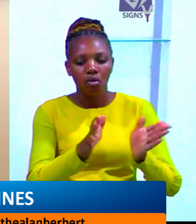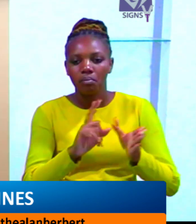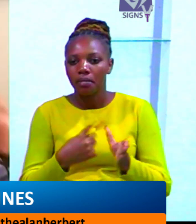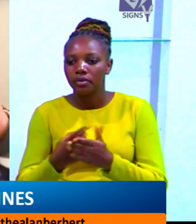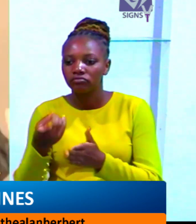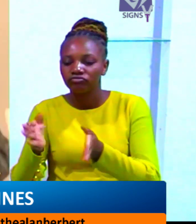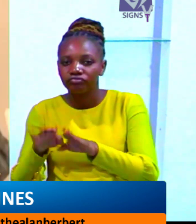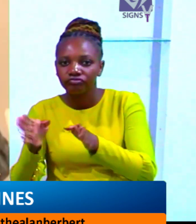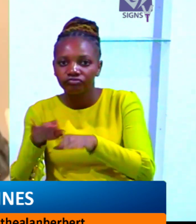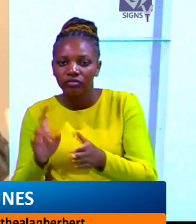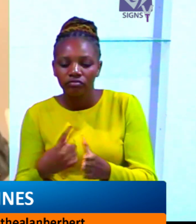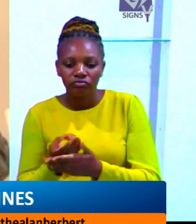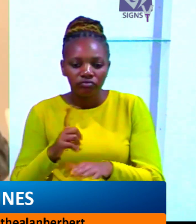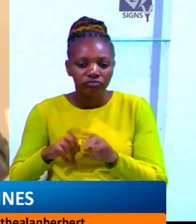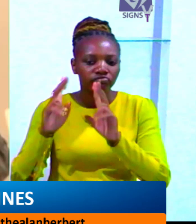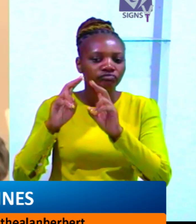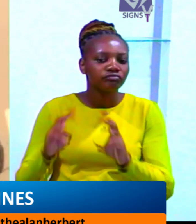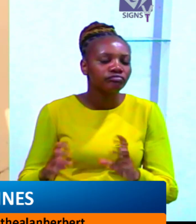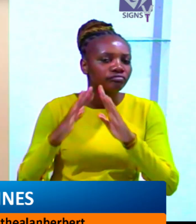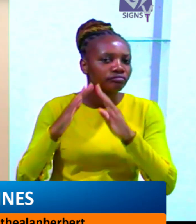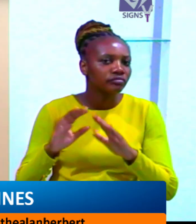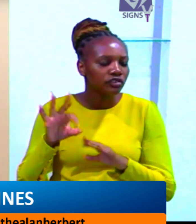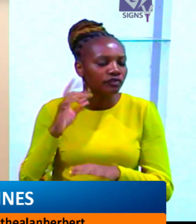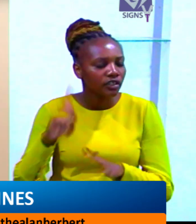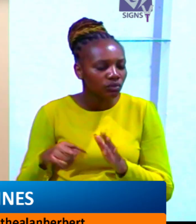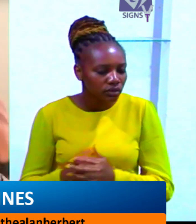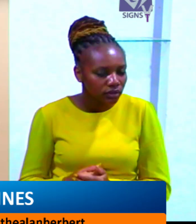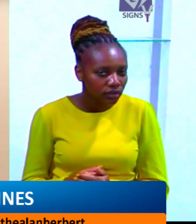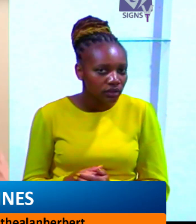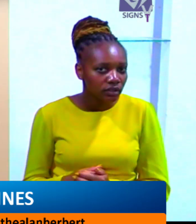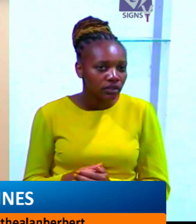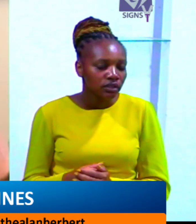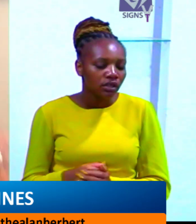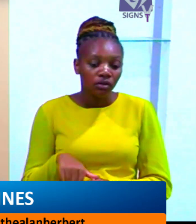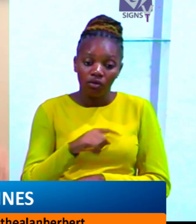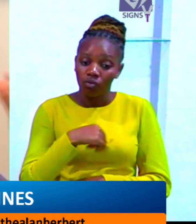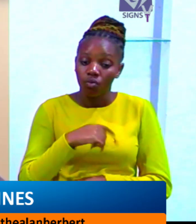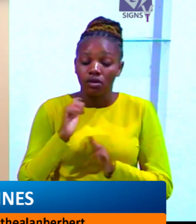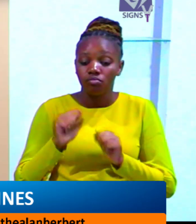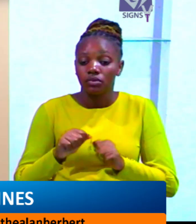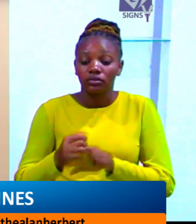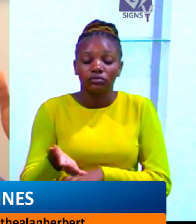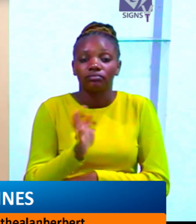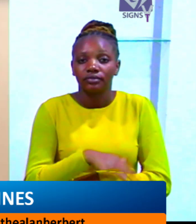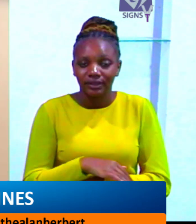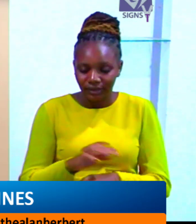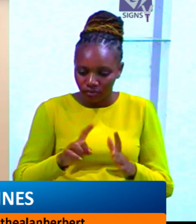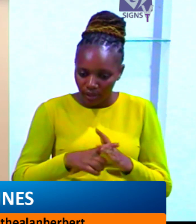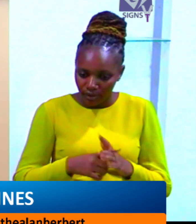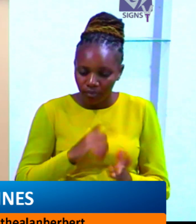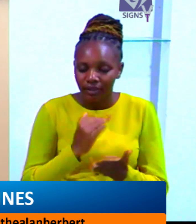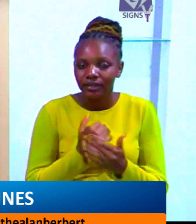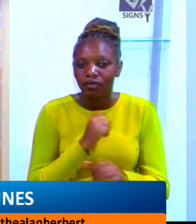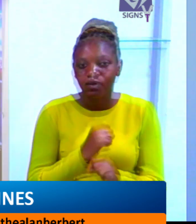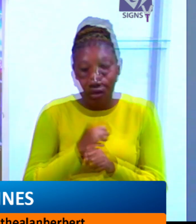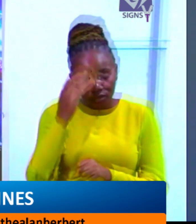So when you go and look at those houses now in Mavoko, we are likely to have to go and redo some of the works because they've stayed